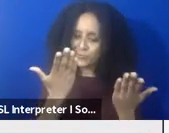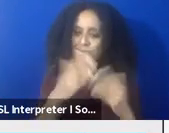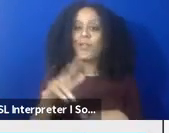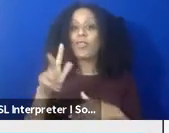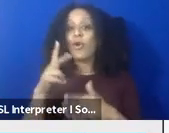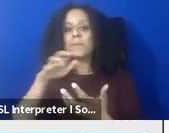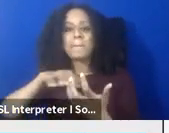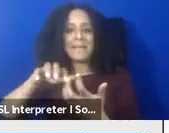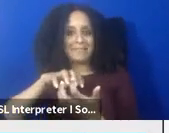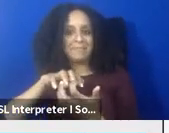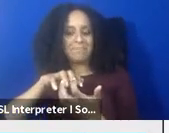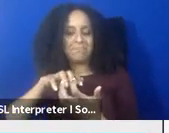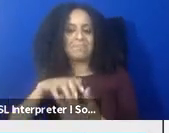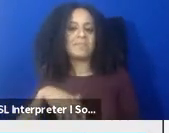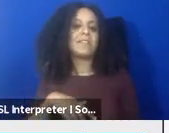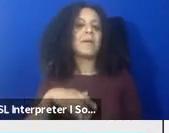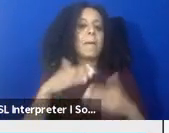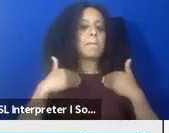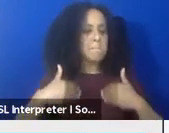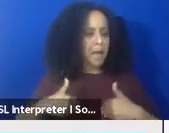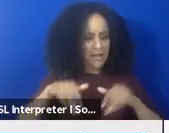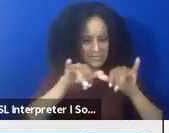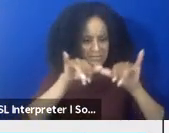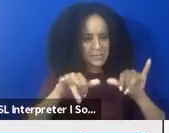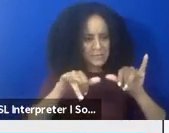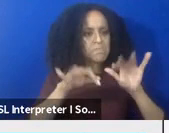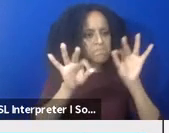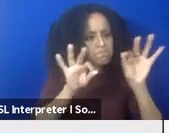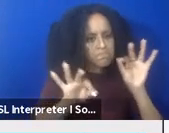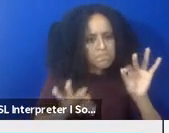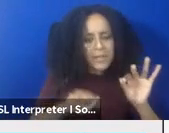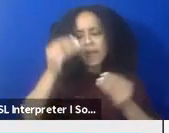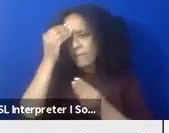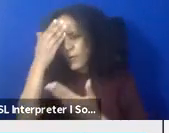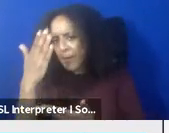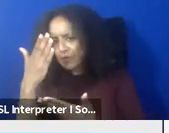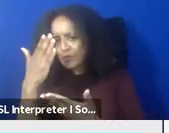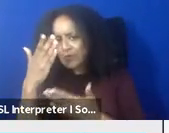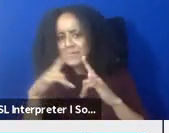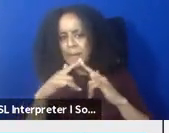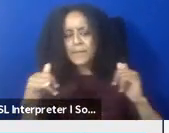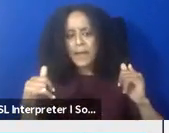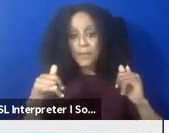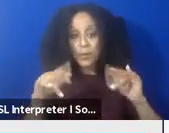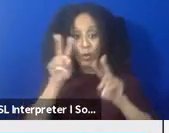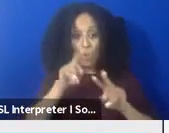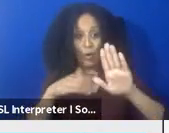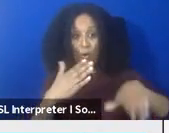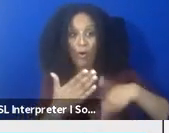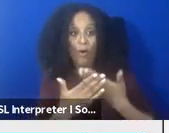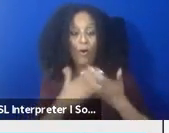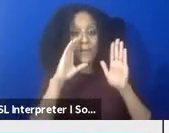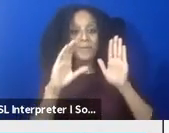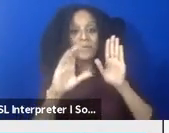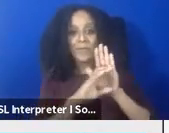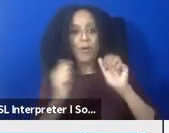mix of both, a number of body systems and a little bit of information. So if you look at all of them, they have things in common, such